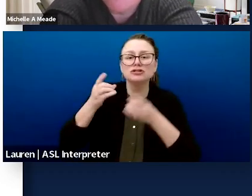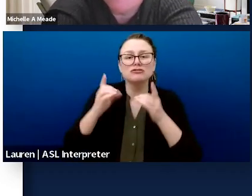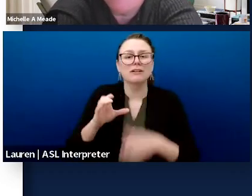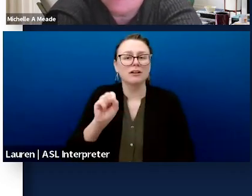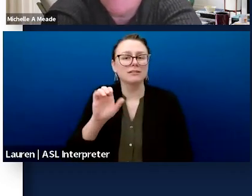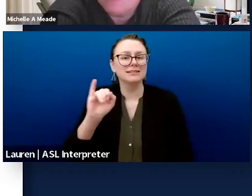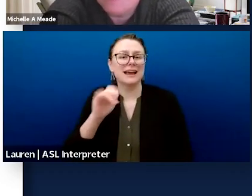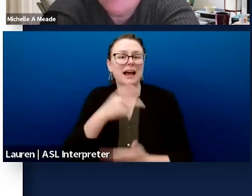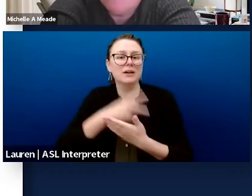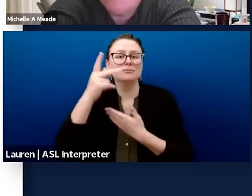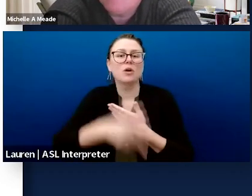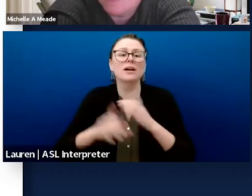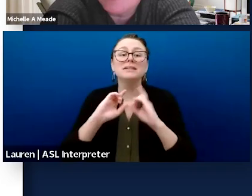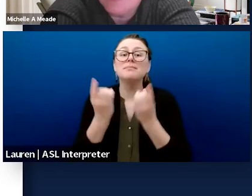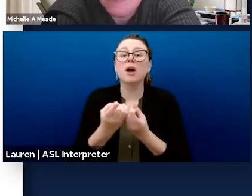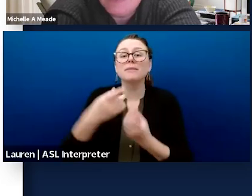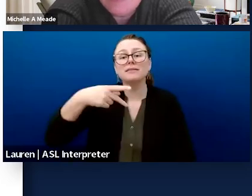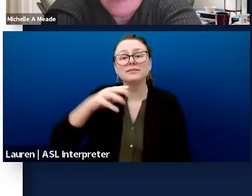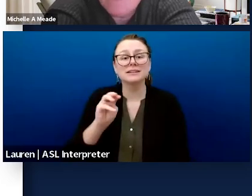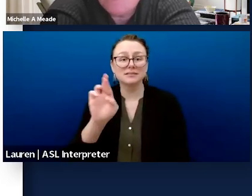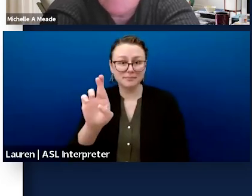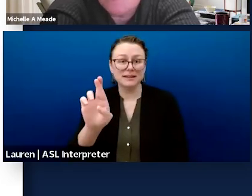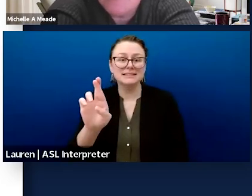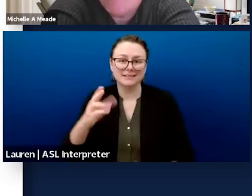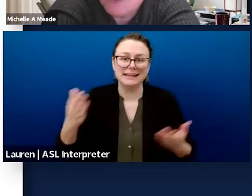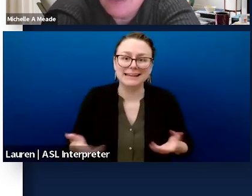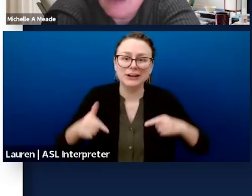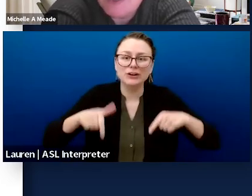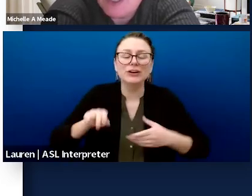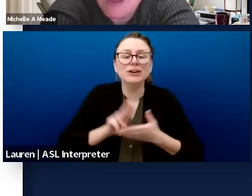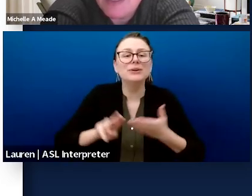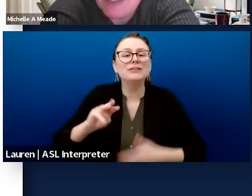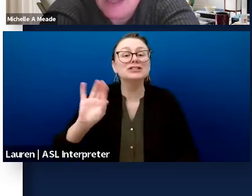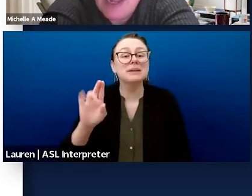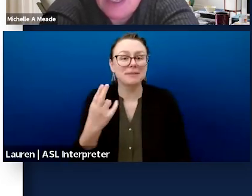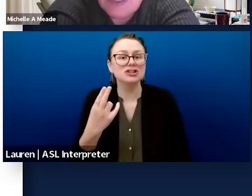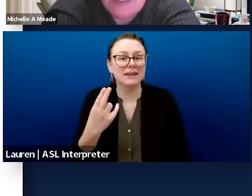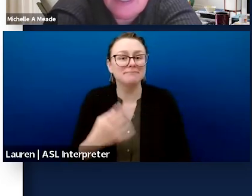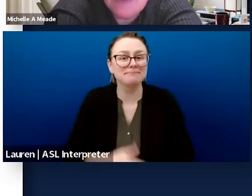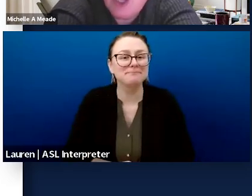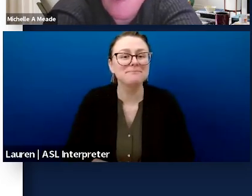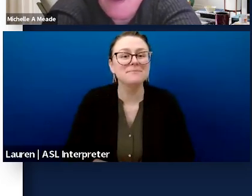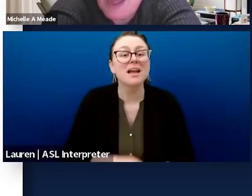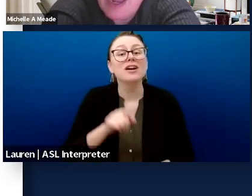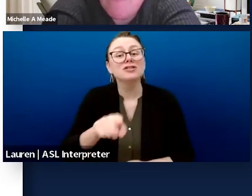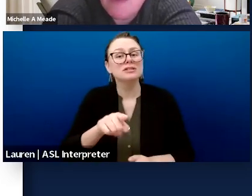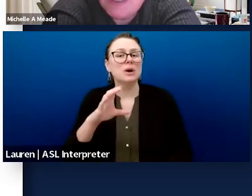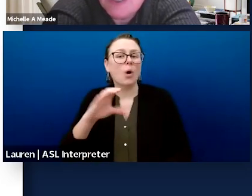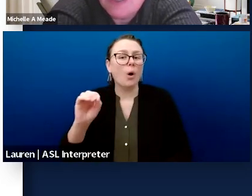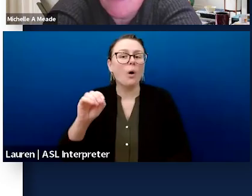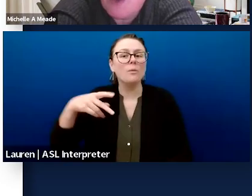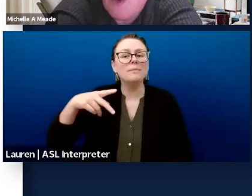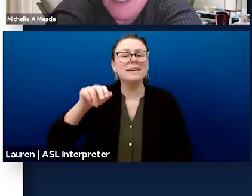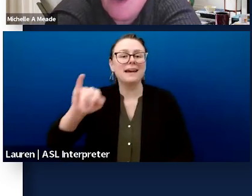in the Department of Physical Medicine and Rehabilitation here at the University of Michigan and Michigan Medicine. She is the co-PI of